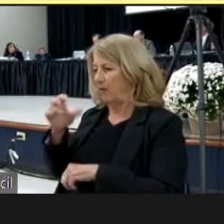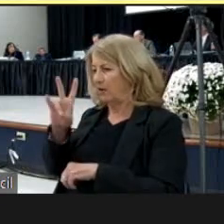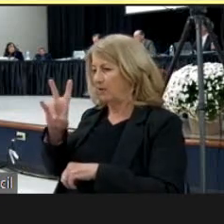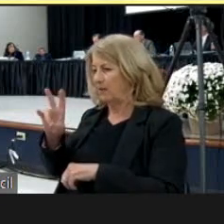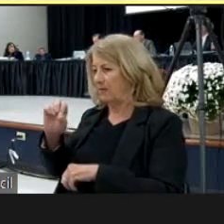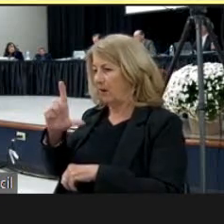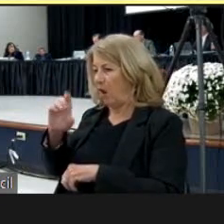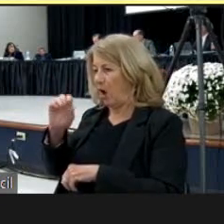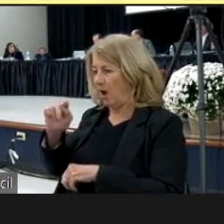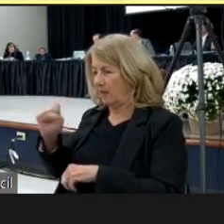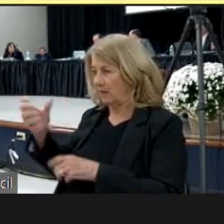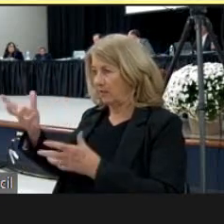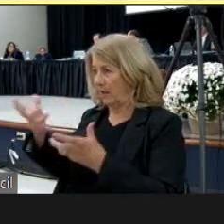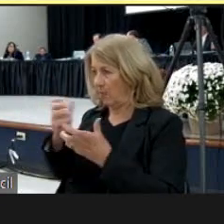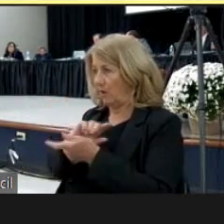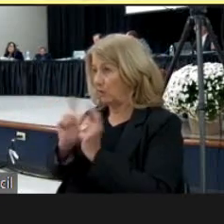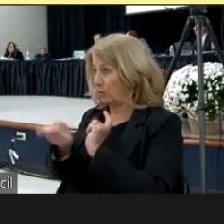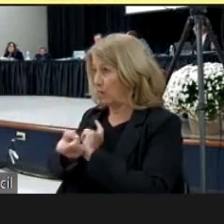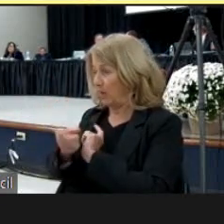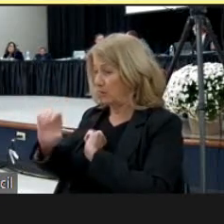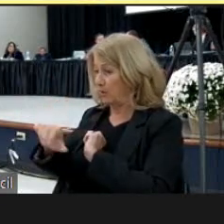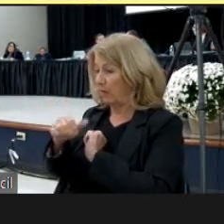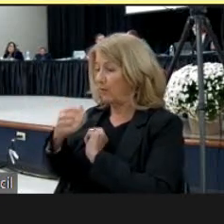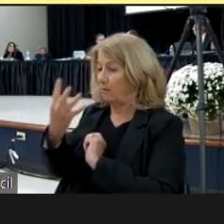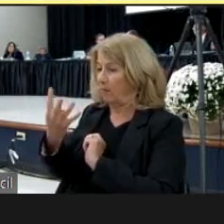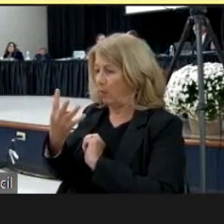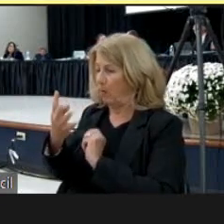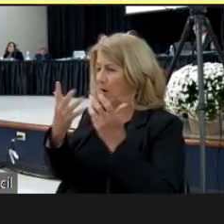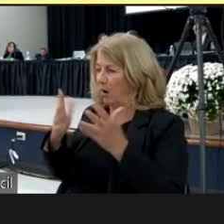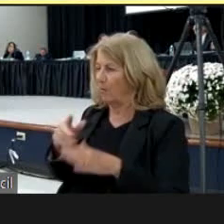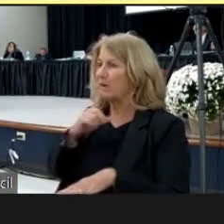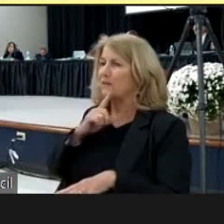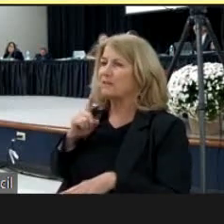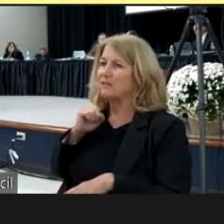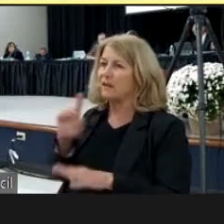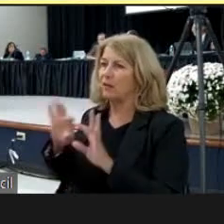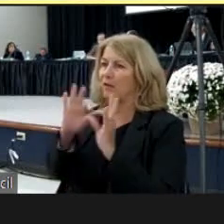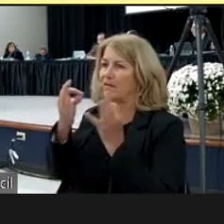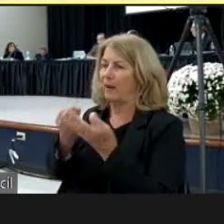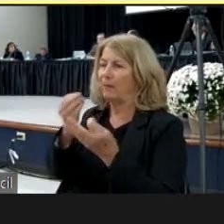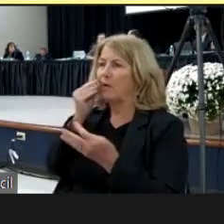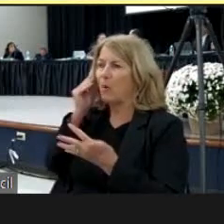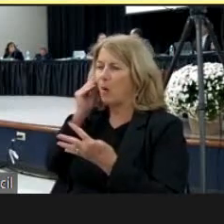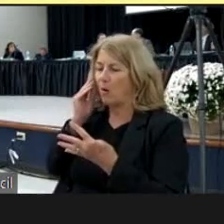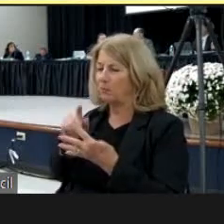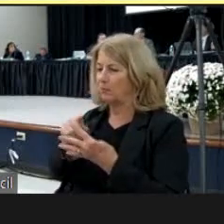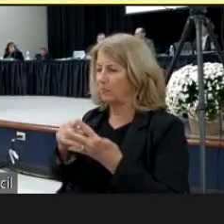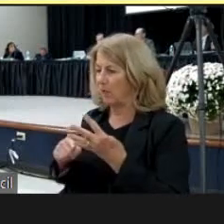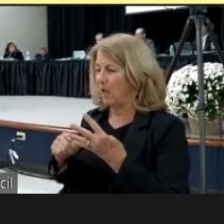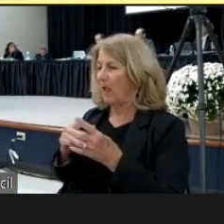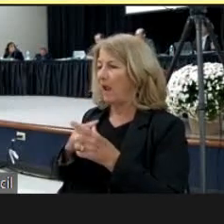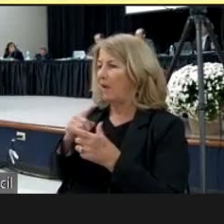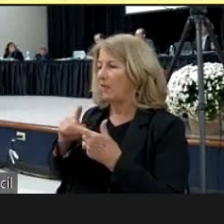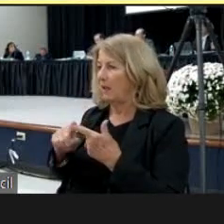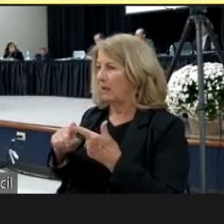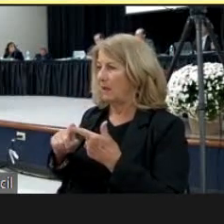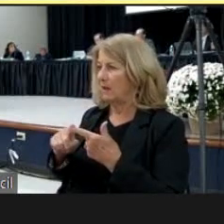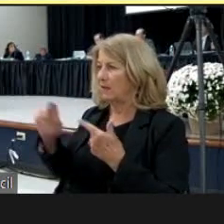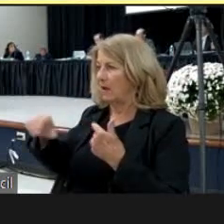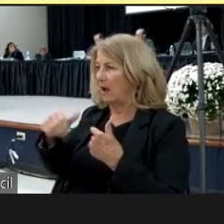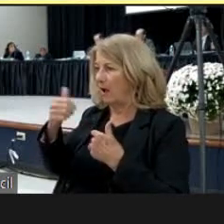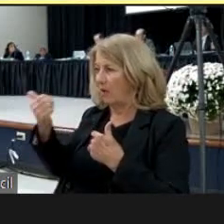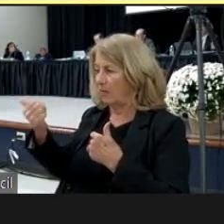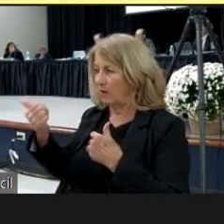to change? So the other 4 of them are already single family homes. Okay. And then the